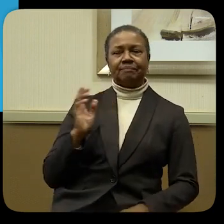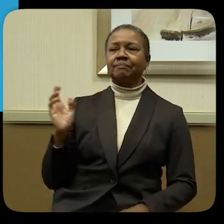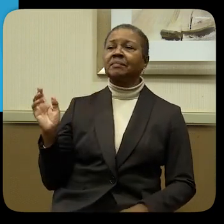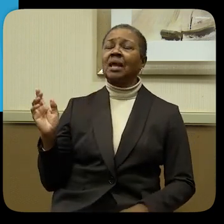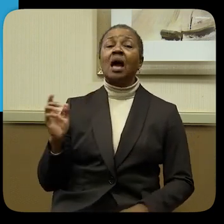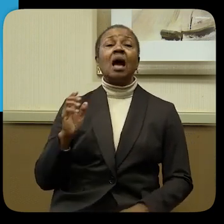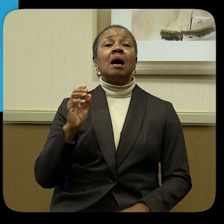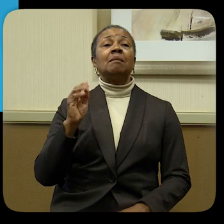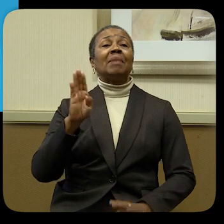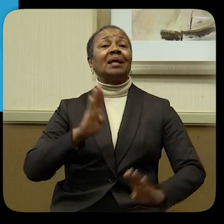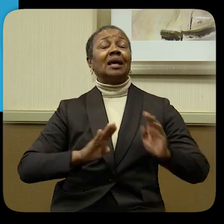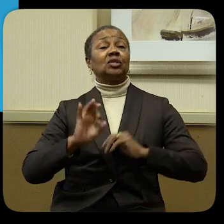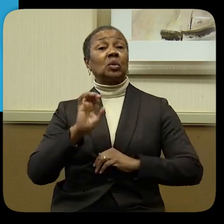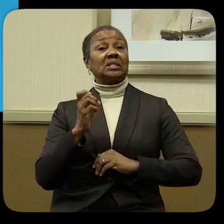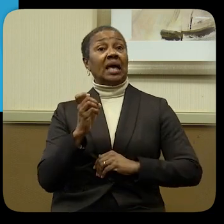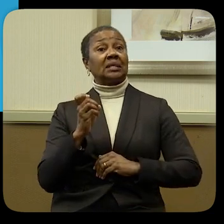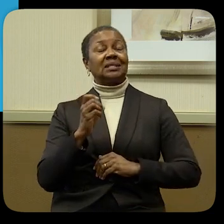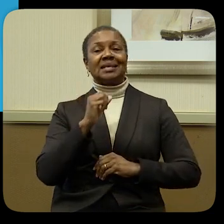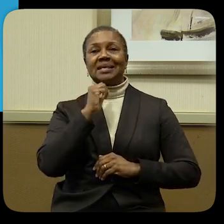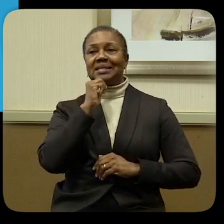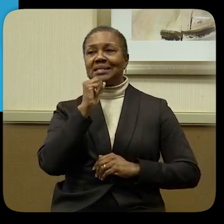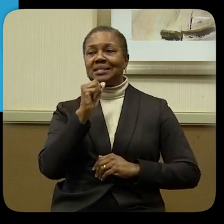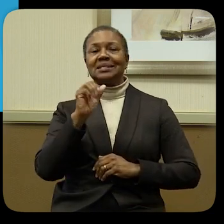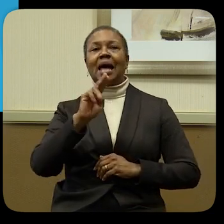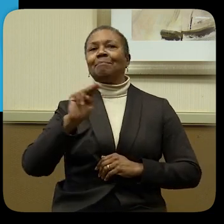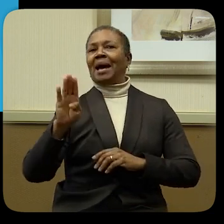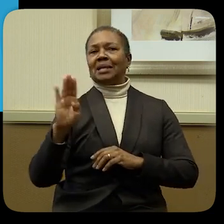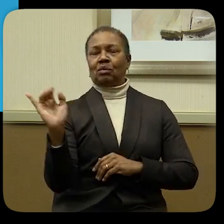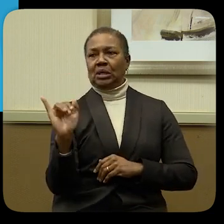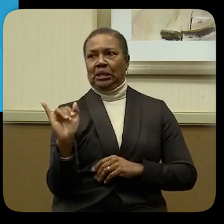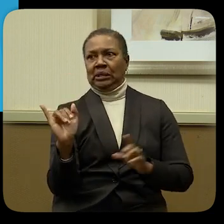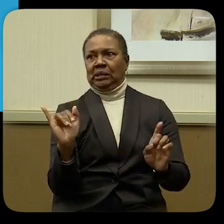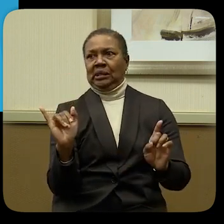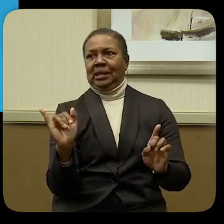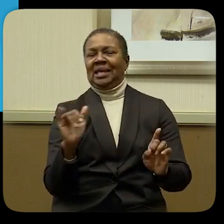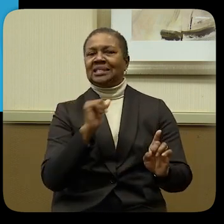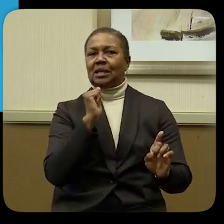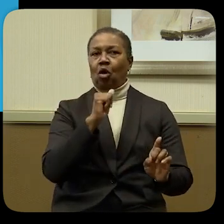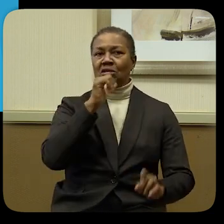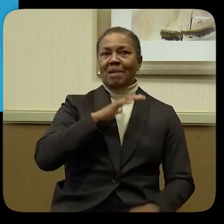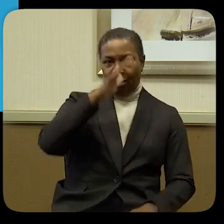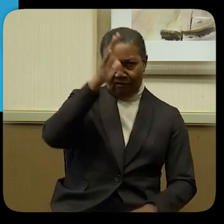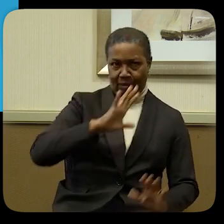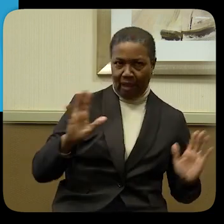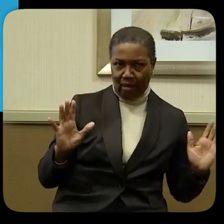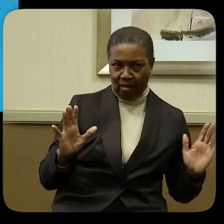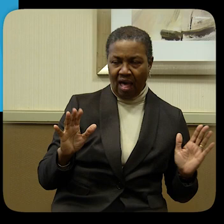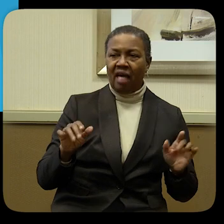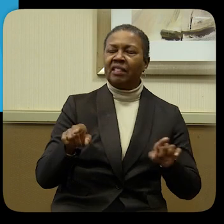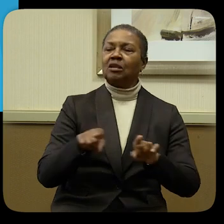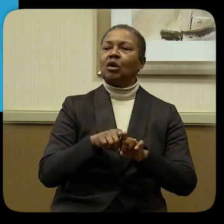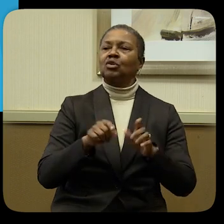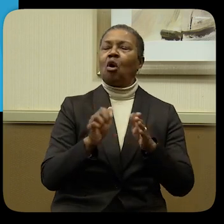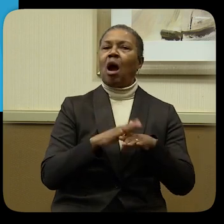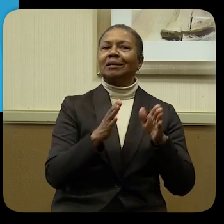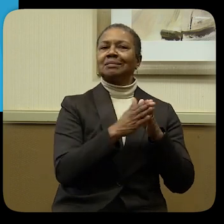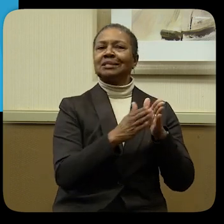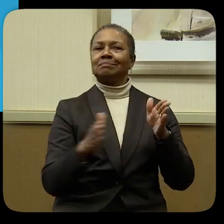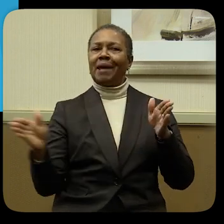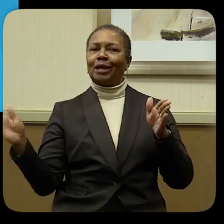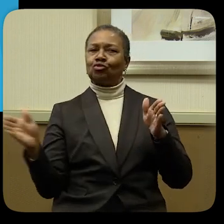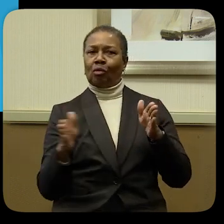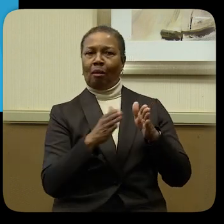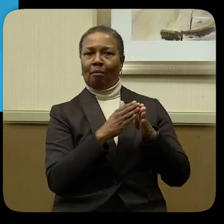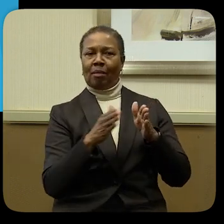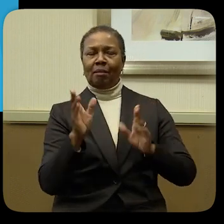our biological sex is not binary either. It's not just male or female. That also exists on a spectrum.